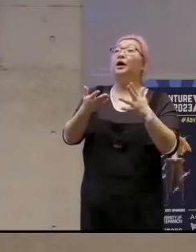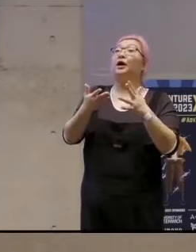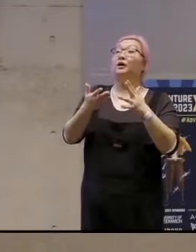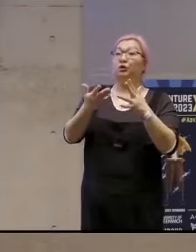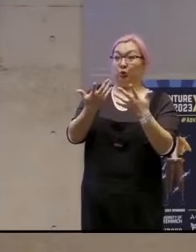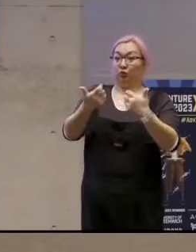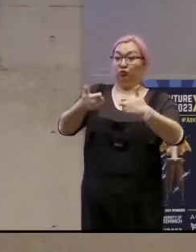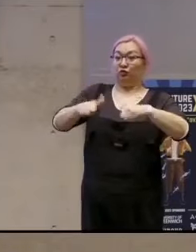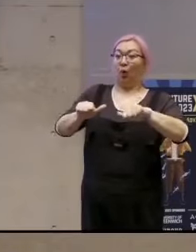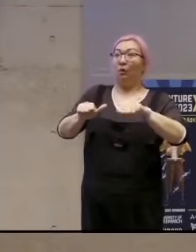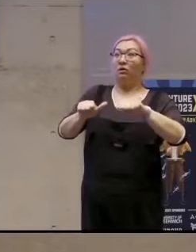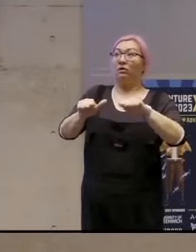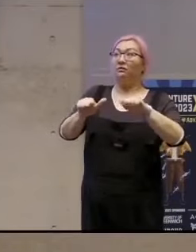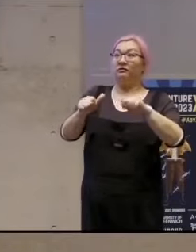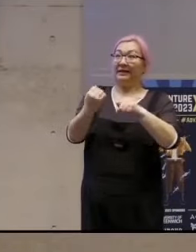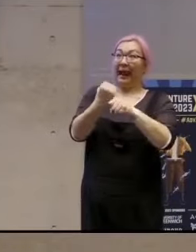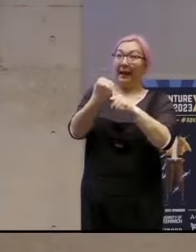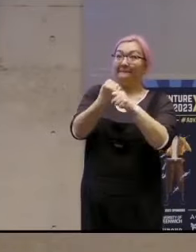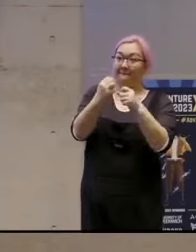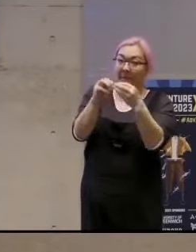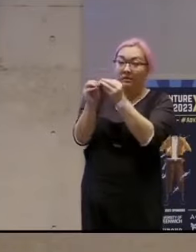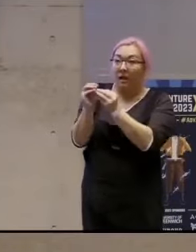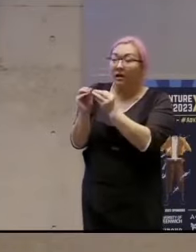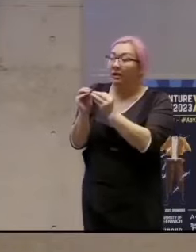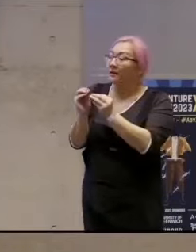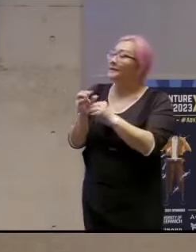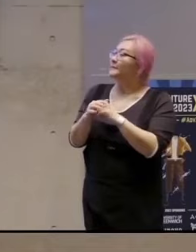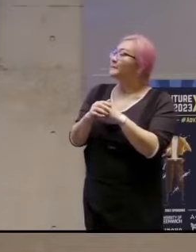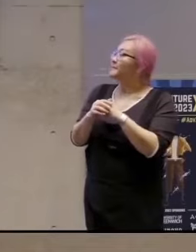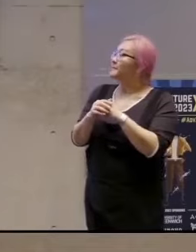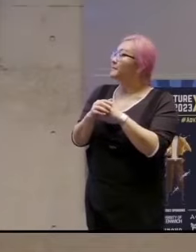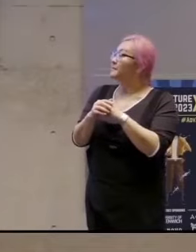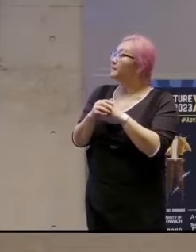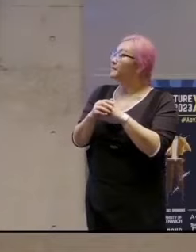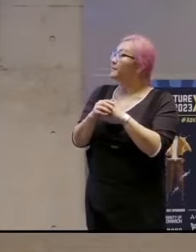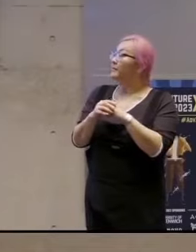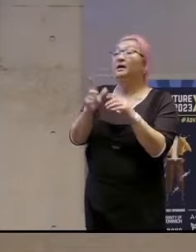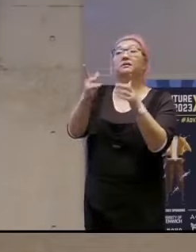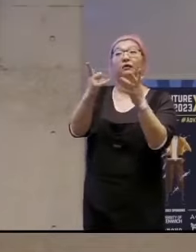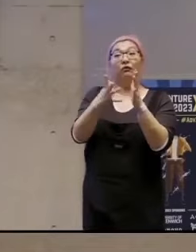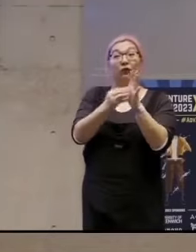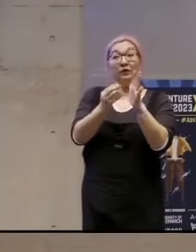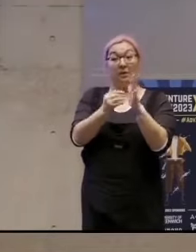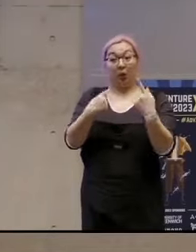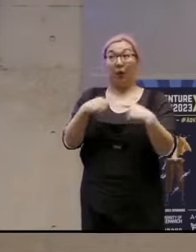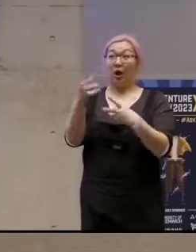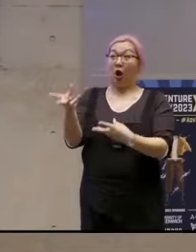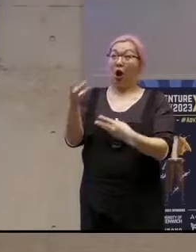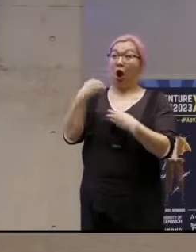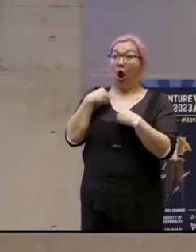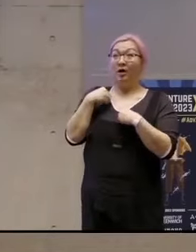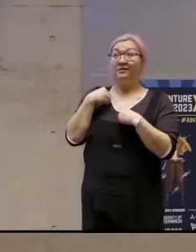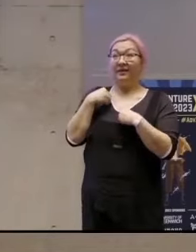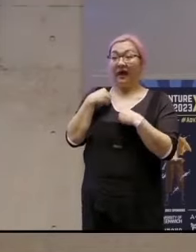pathway, we had a rug. We discovered that like patterned objects could